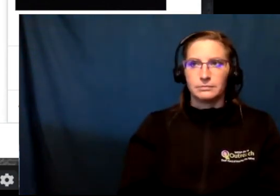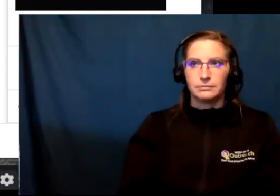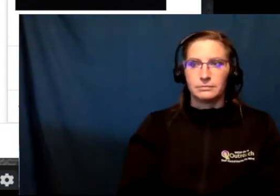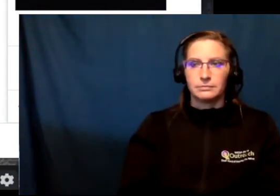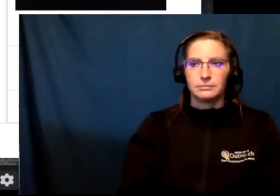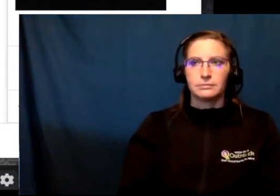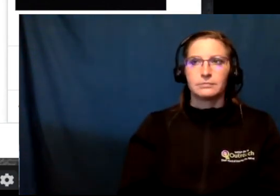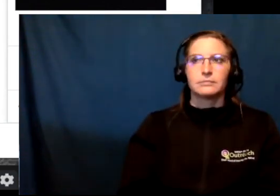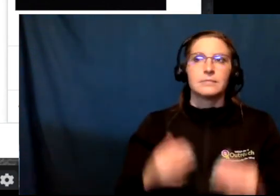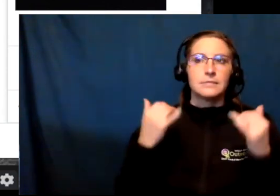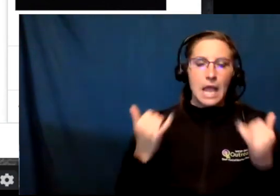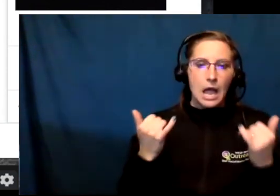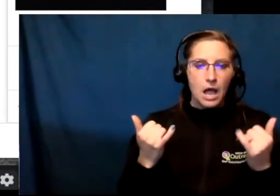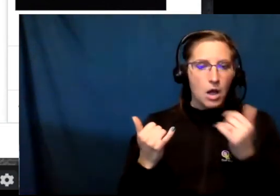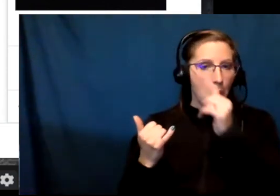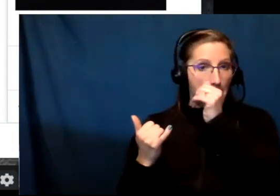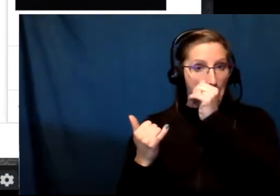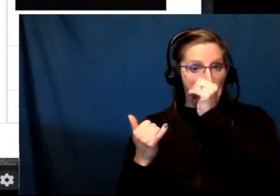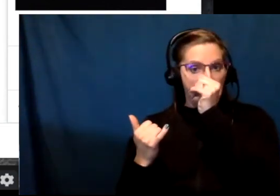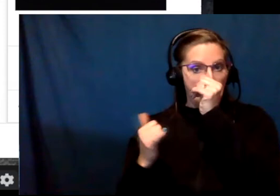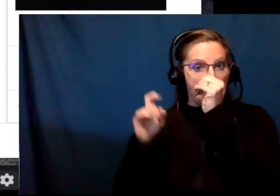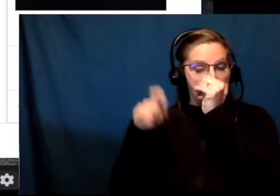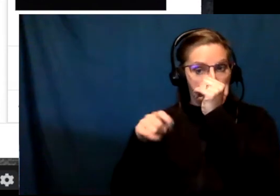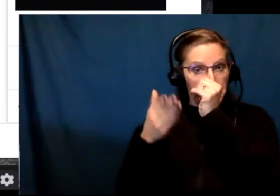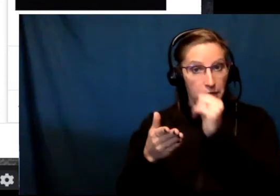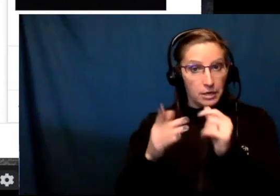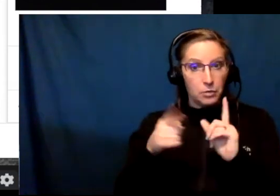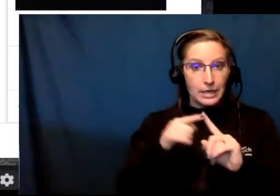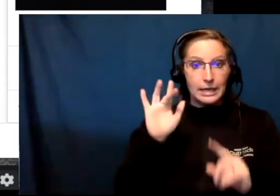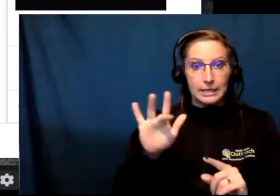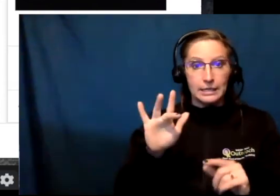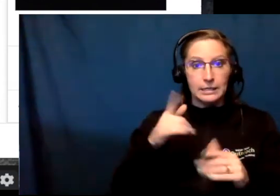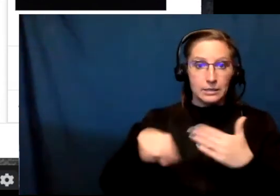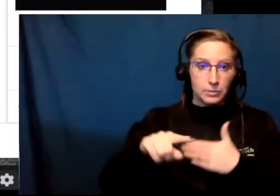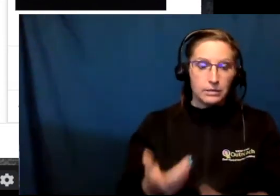So now it should be there when I click like next week,